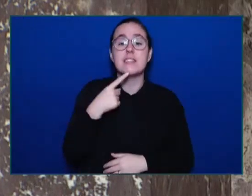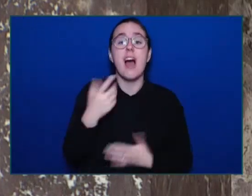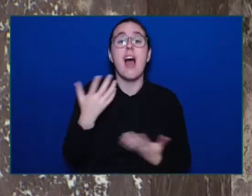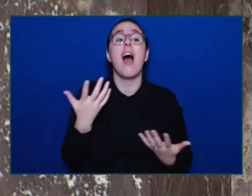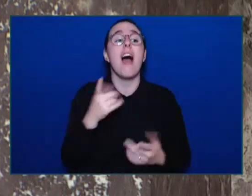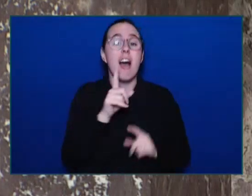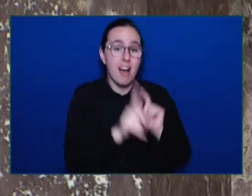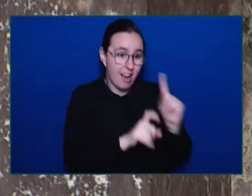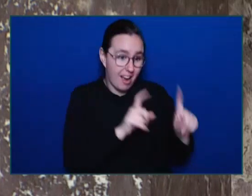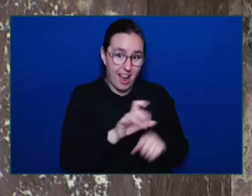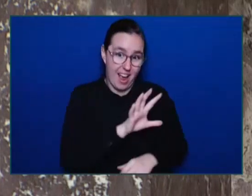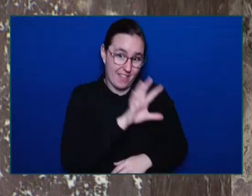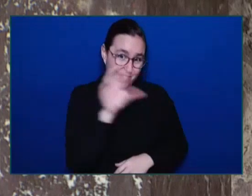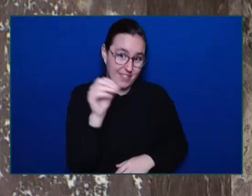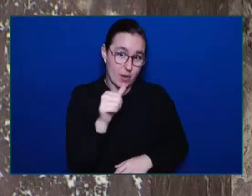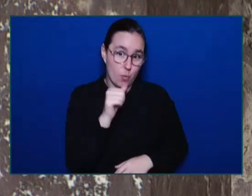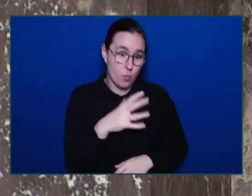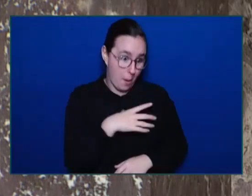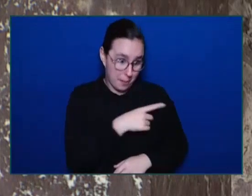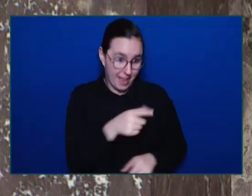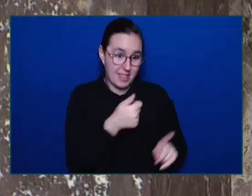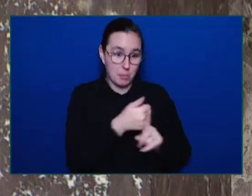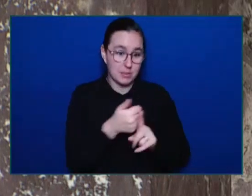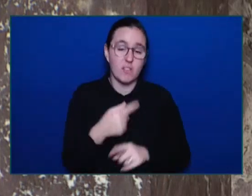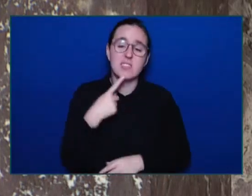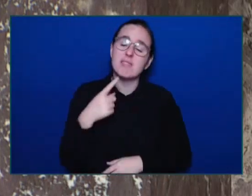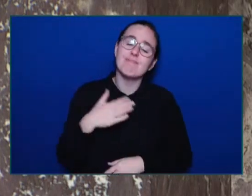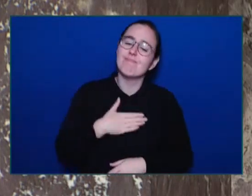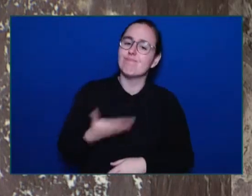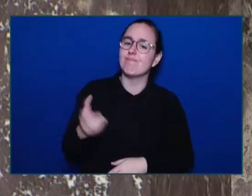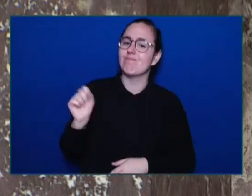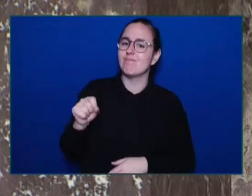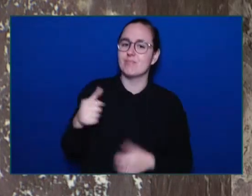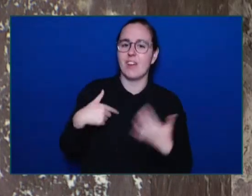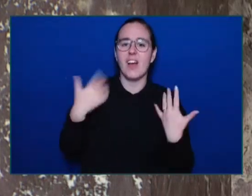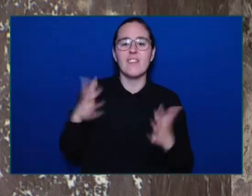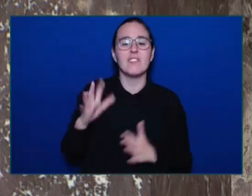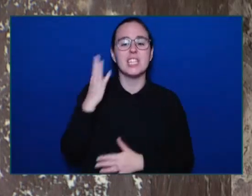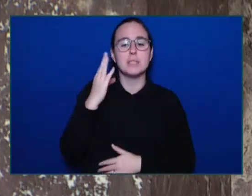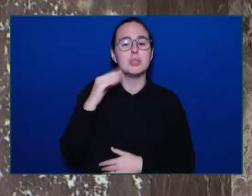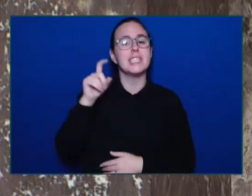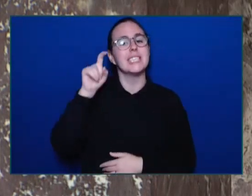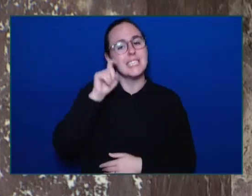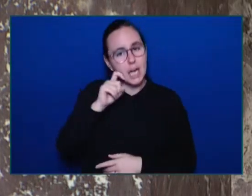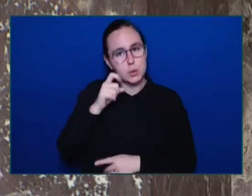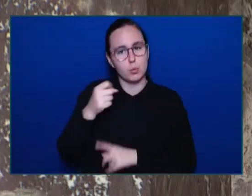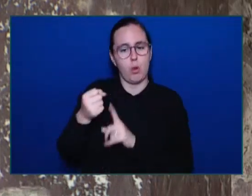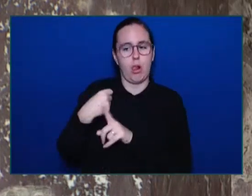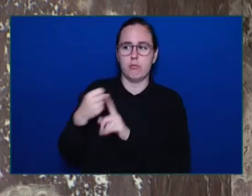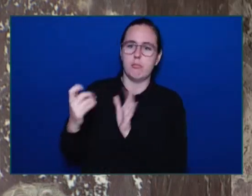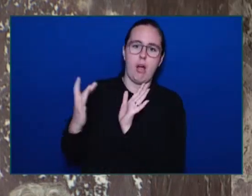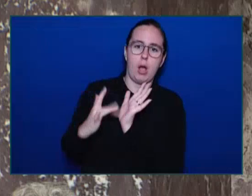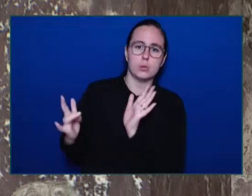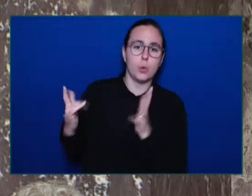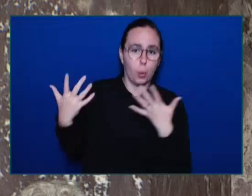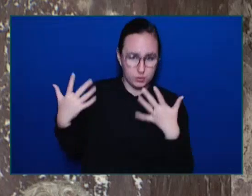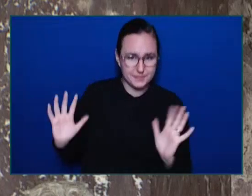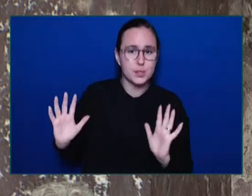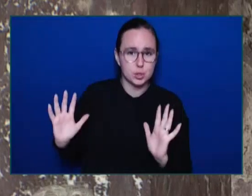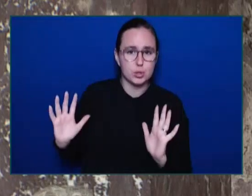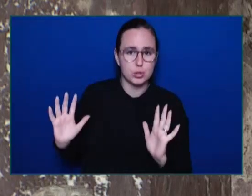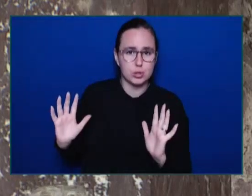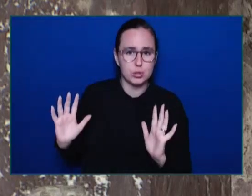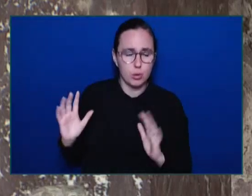we have been working with local government in particular, but we've been working with not-for-profit partners to work with the individuals that